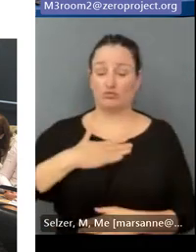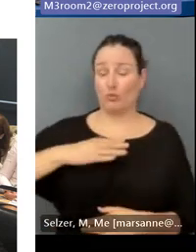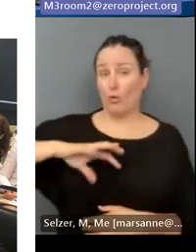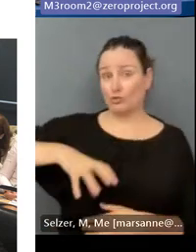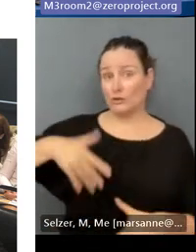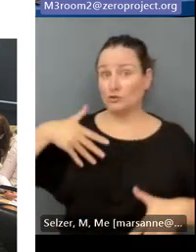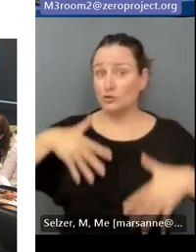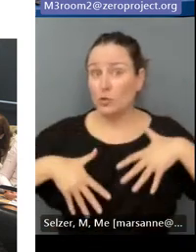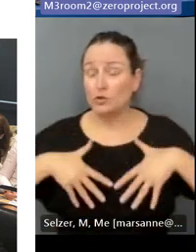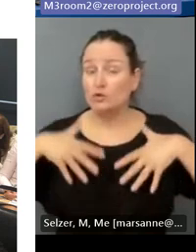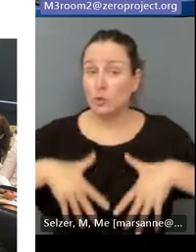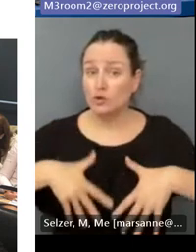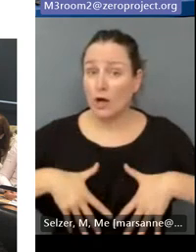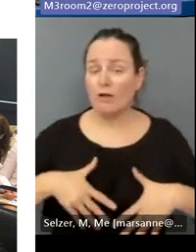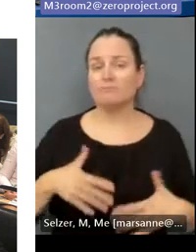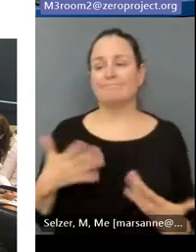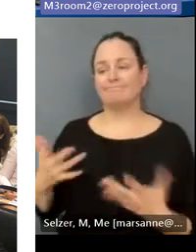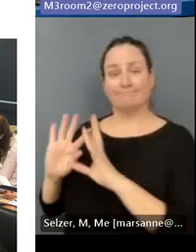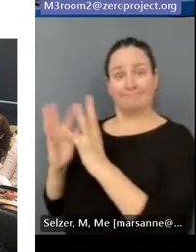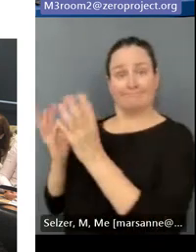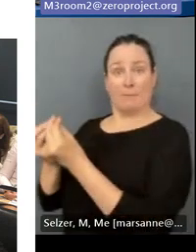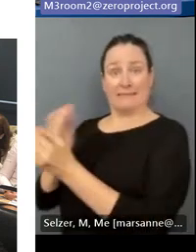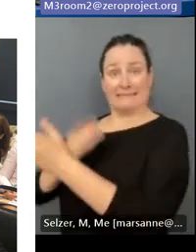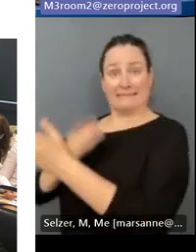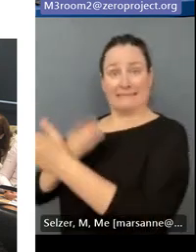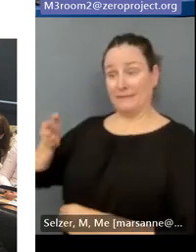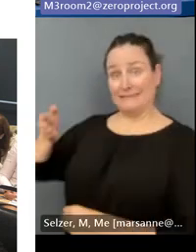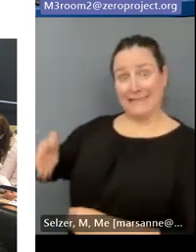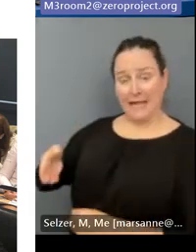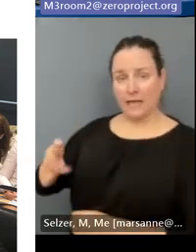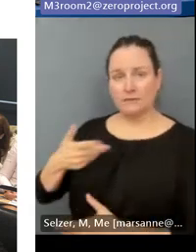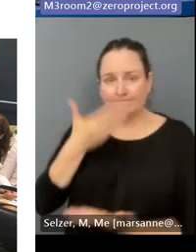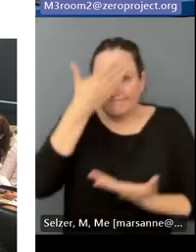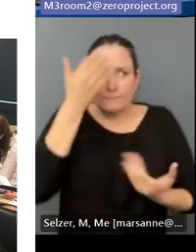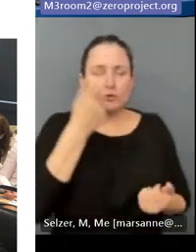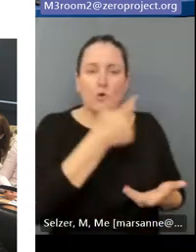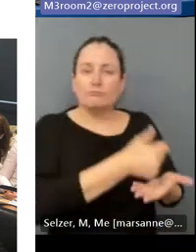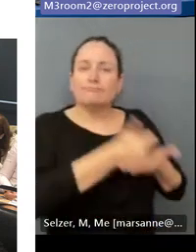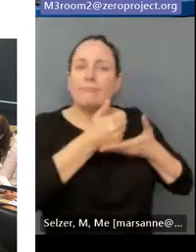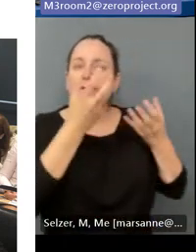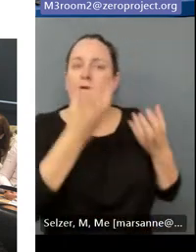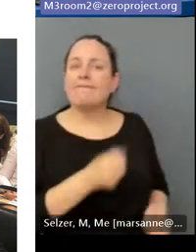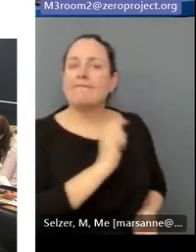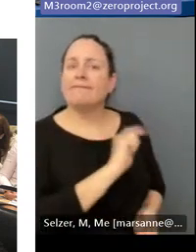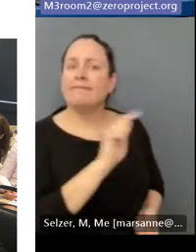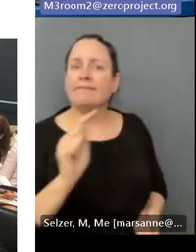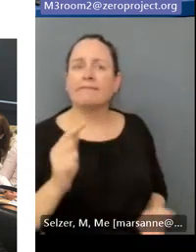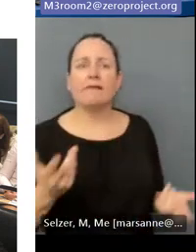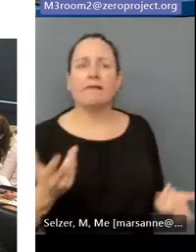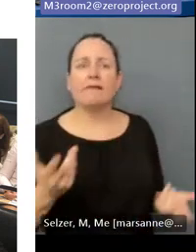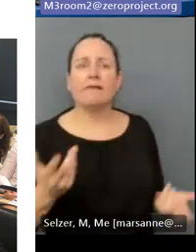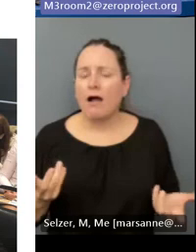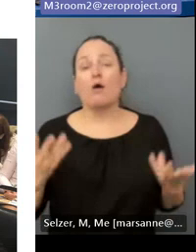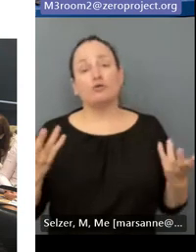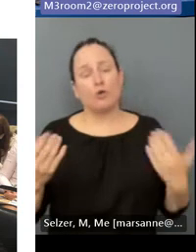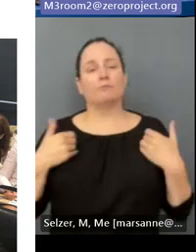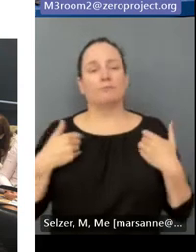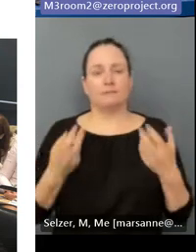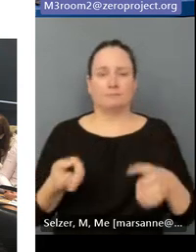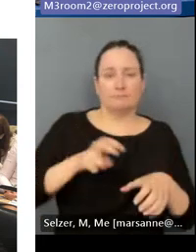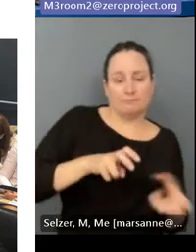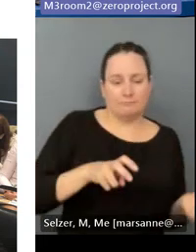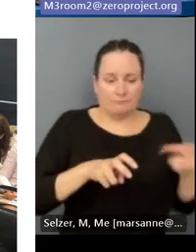of persons with disabilities just don't know what's available to them. And so this is a simple way to bring them together and make them aware of that. It's also